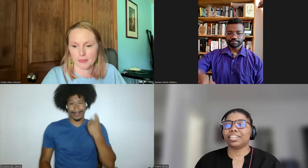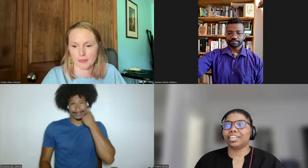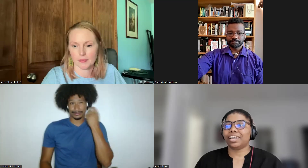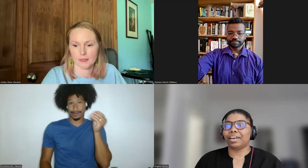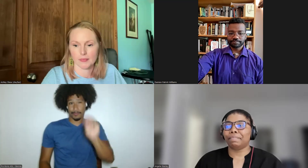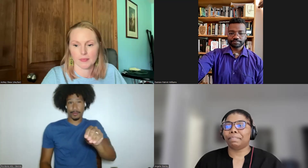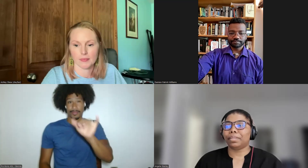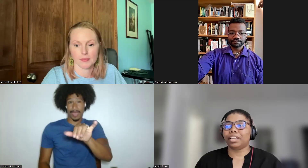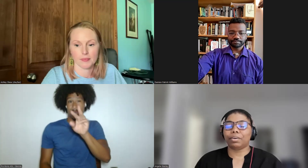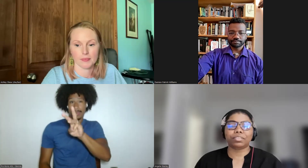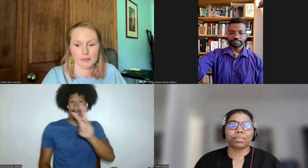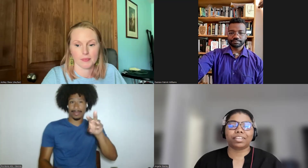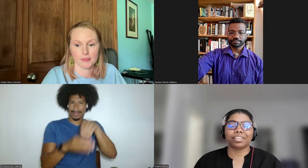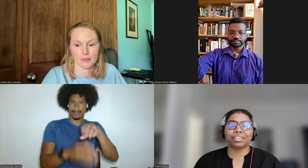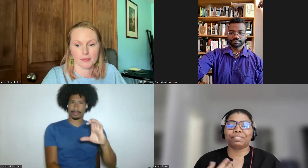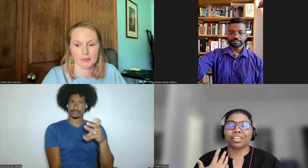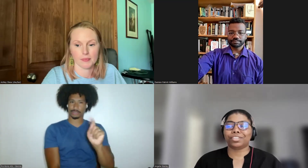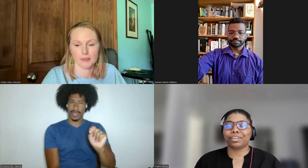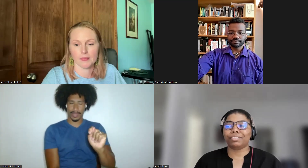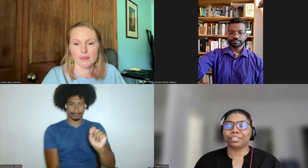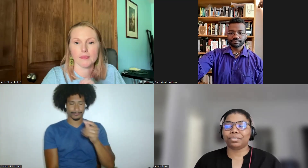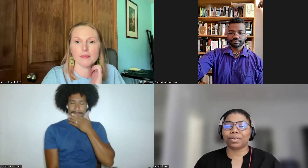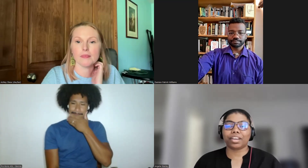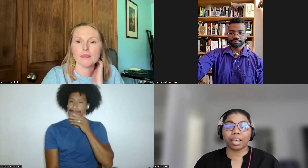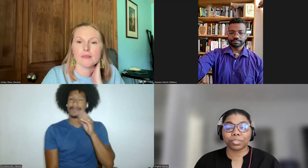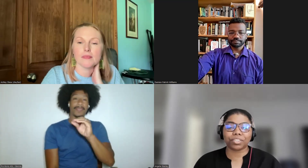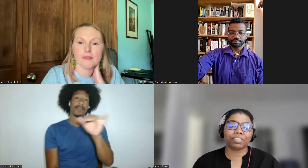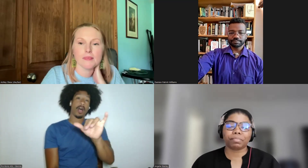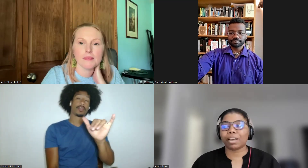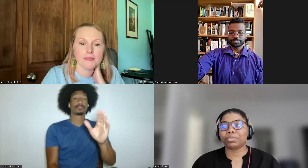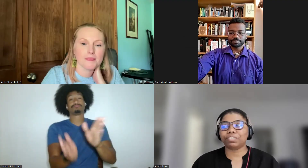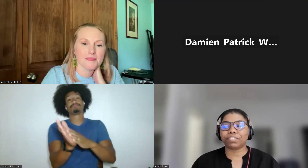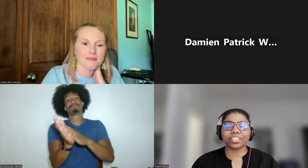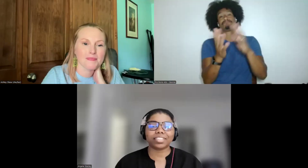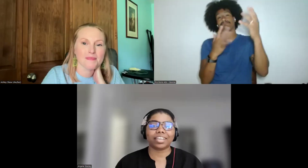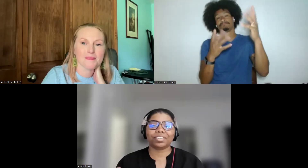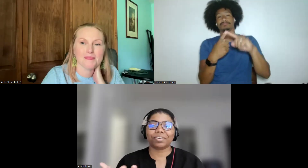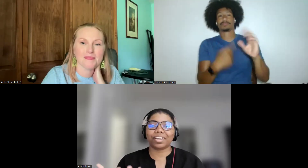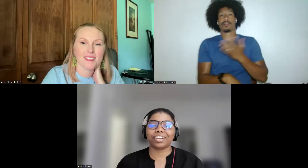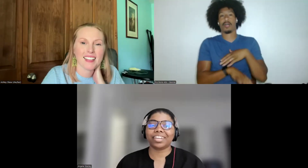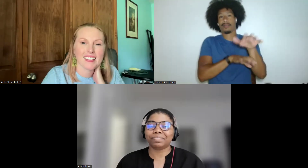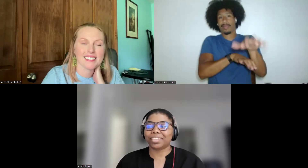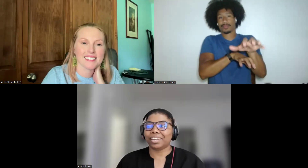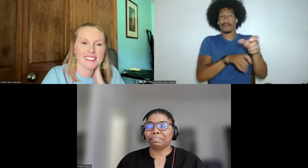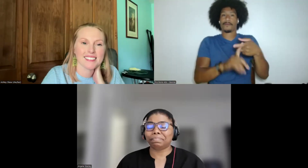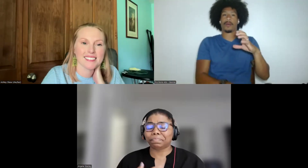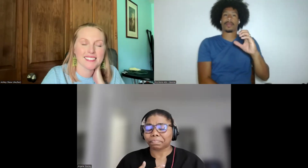chat. I also want to give a shout out to our captioner from Caption First and our